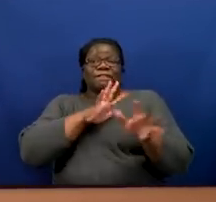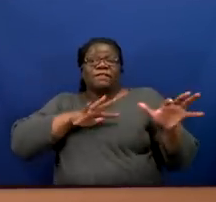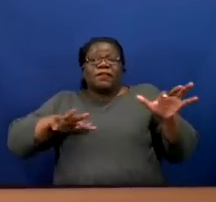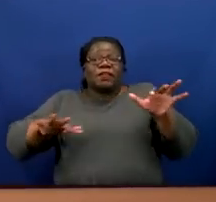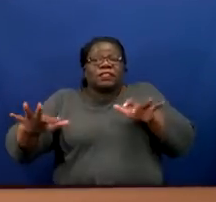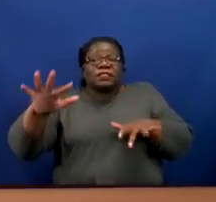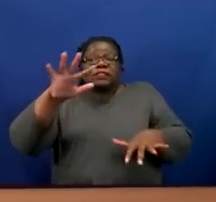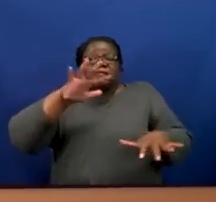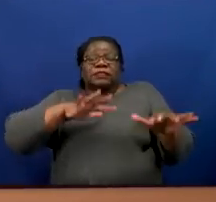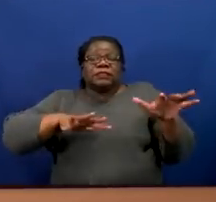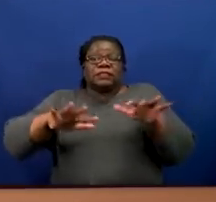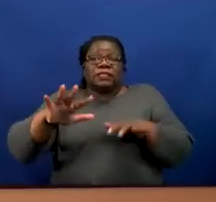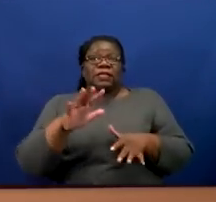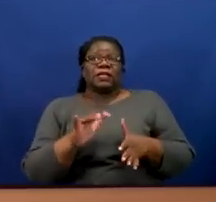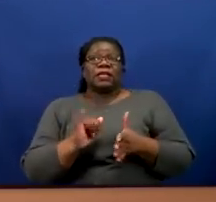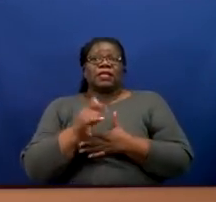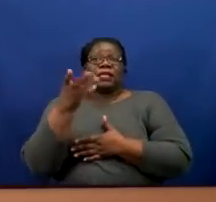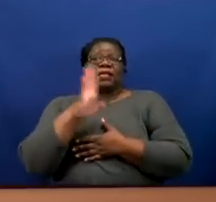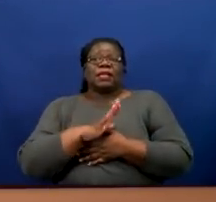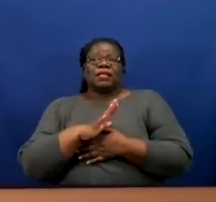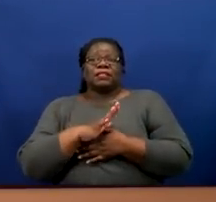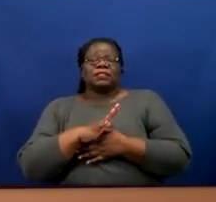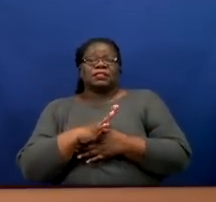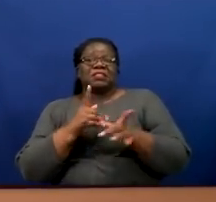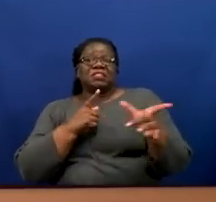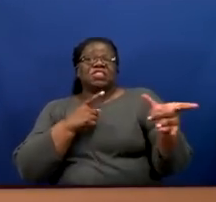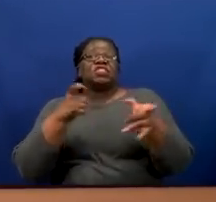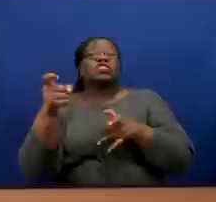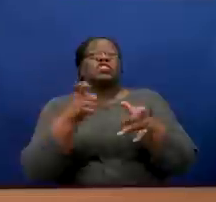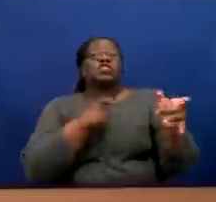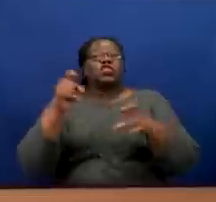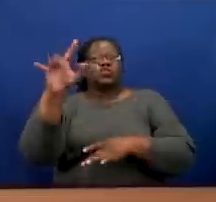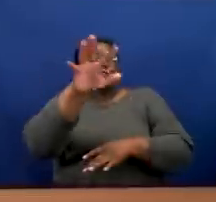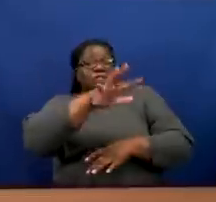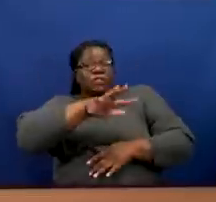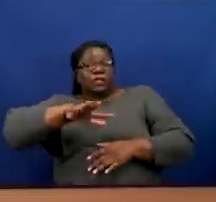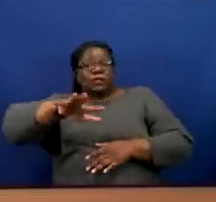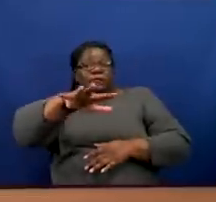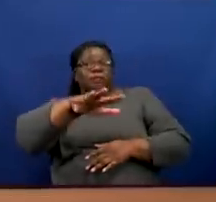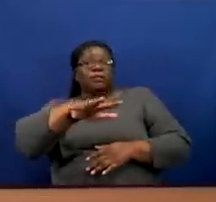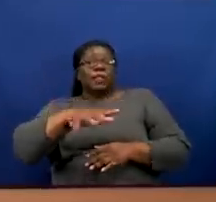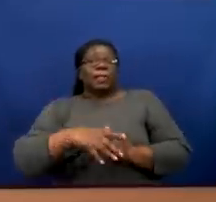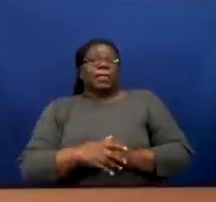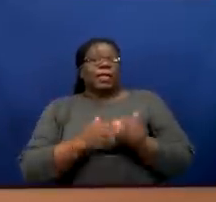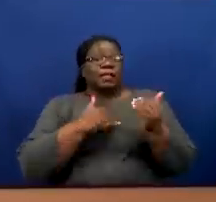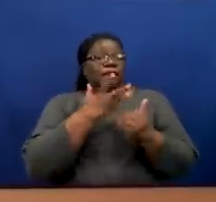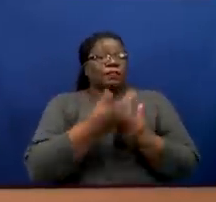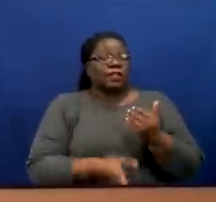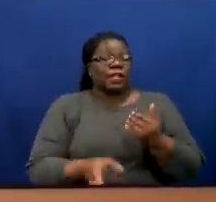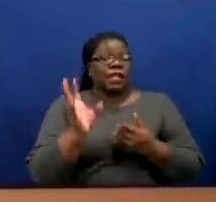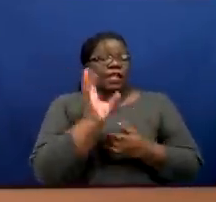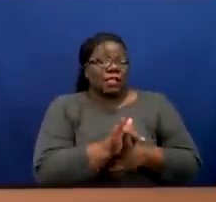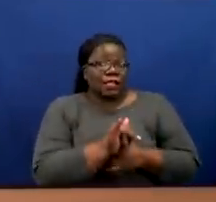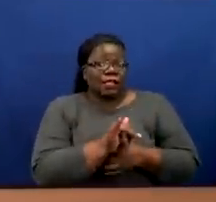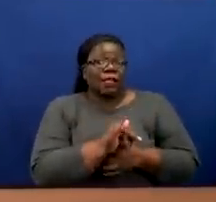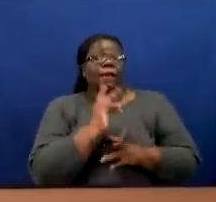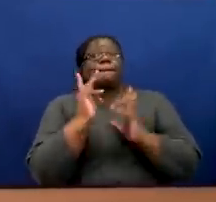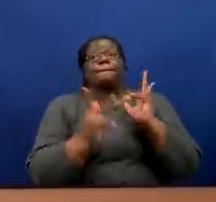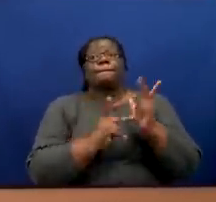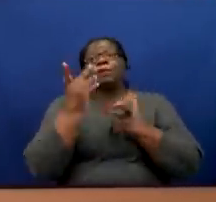weight of God. God started throwing his weight around. And then the people praised